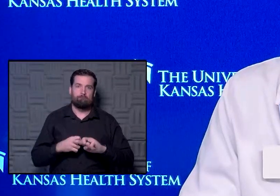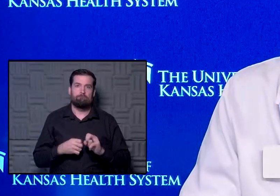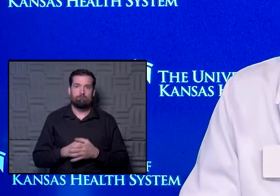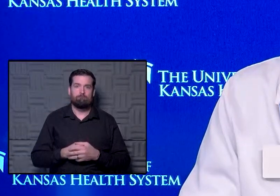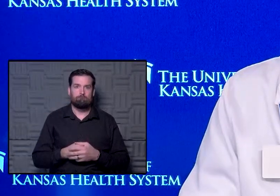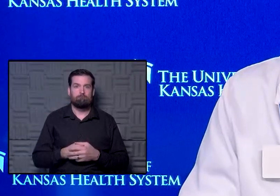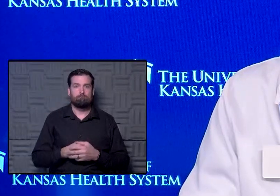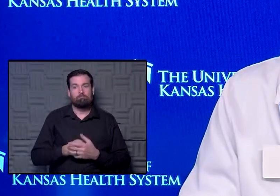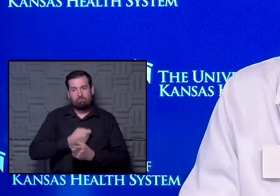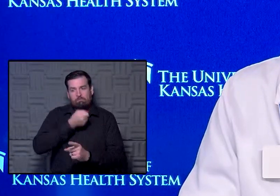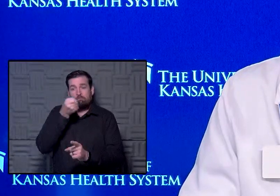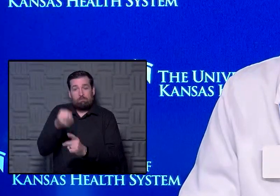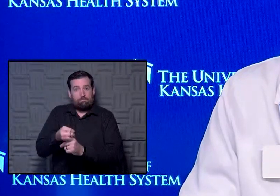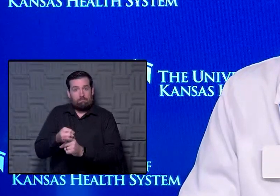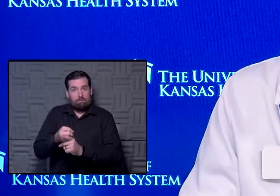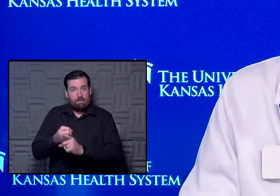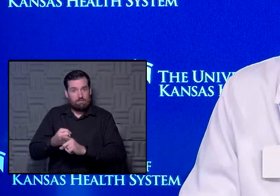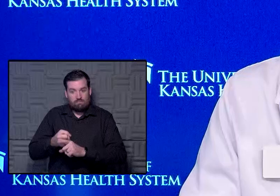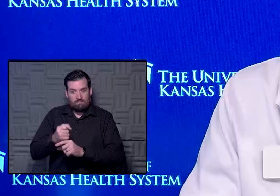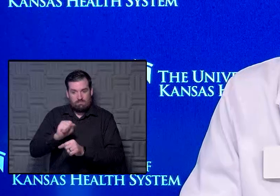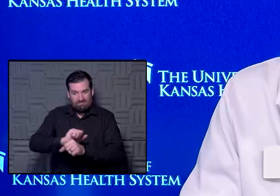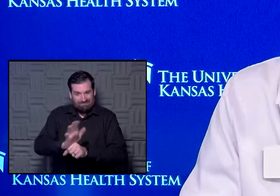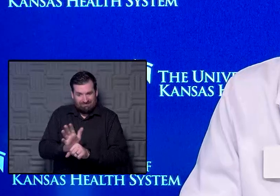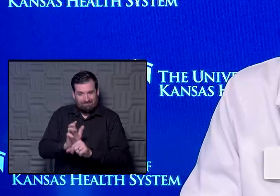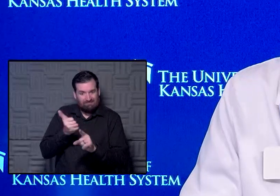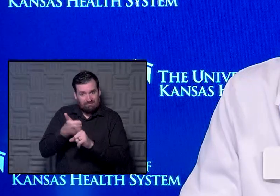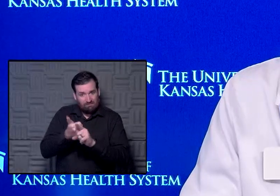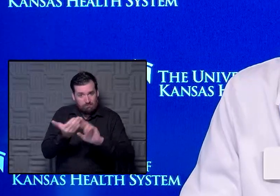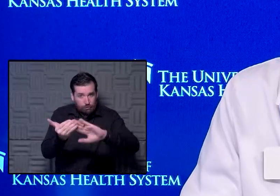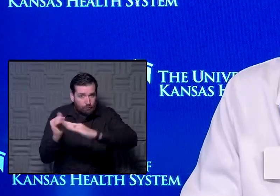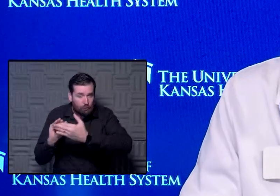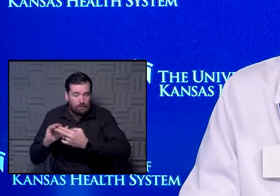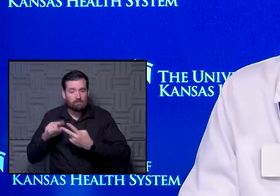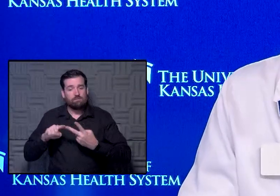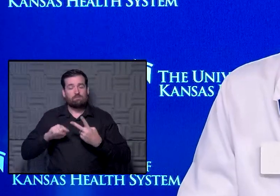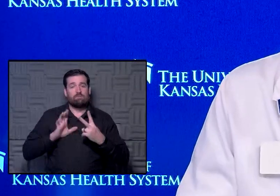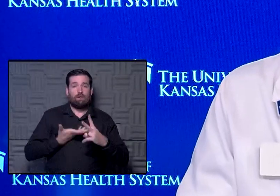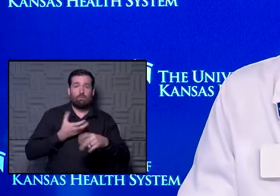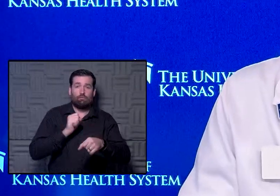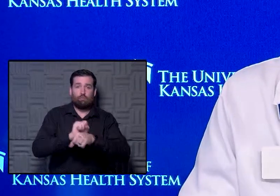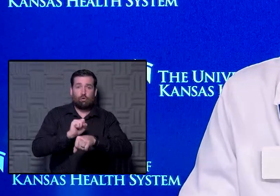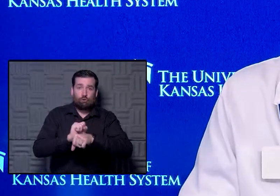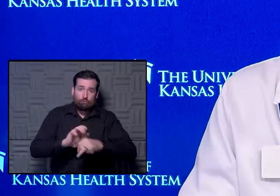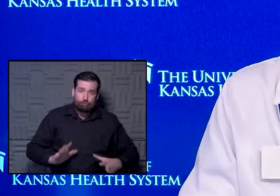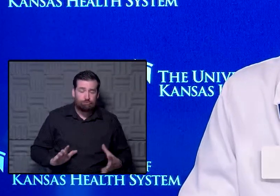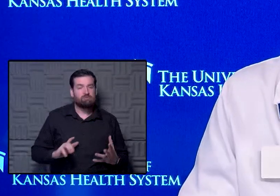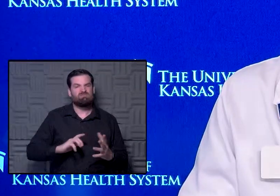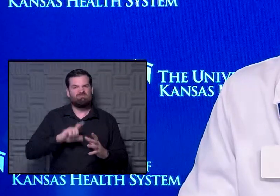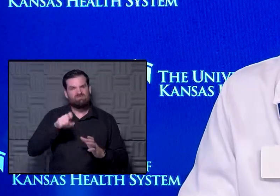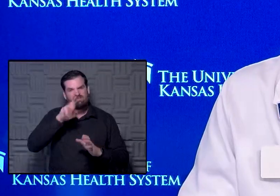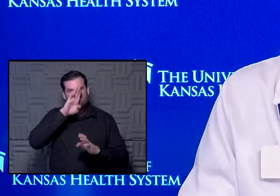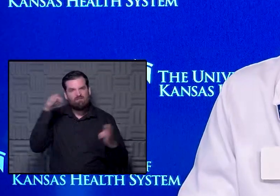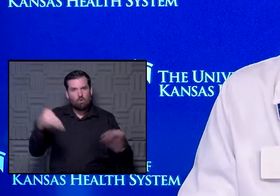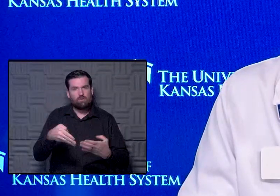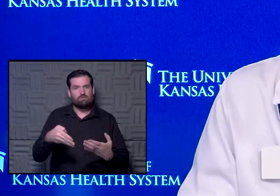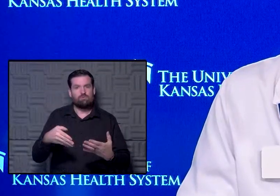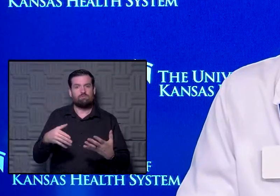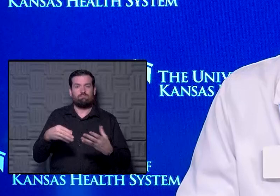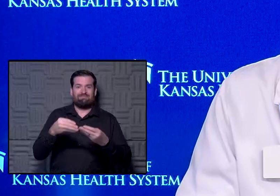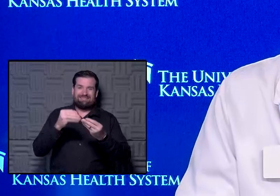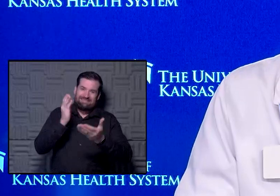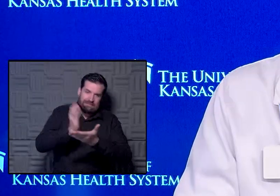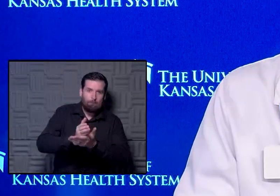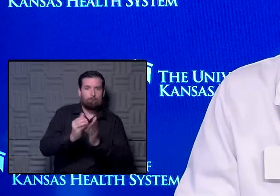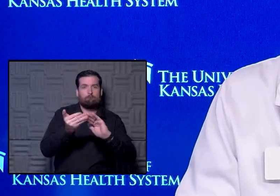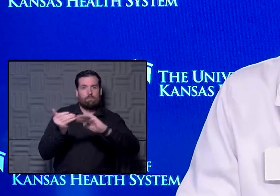that impact and the impact that the illness in our community has on our healthcare workers is really, I think, where we need to focus our interventions, stopping community